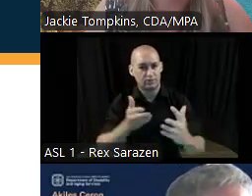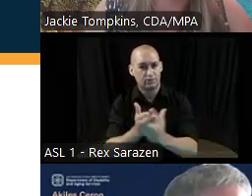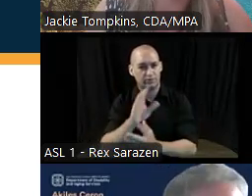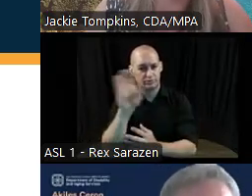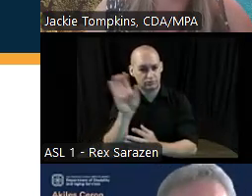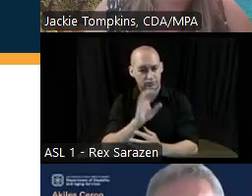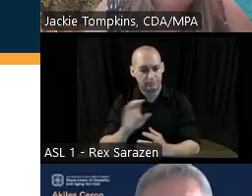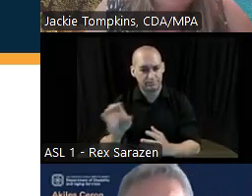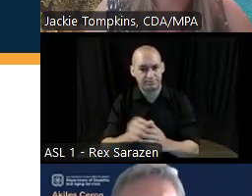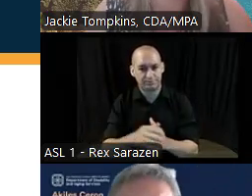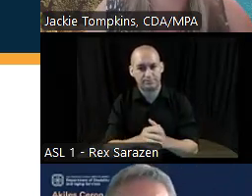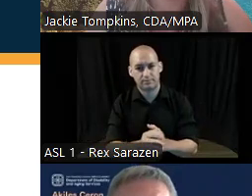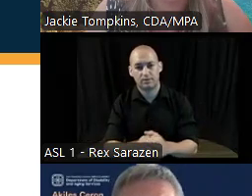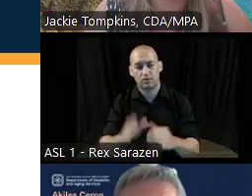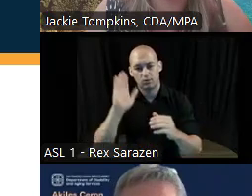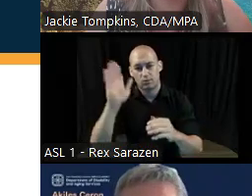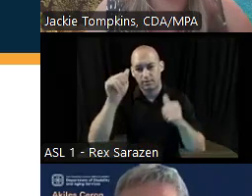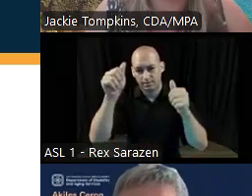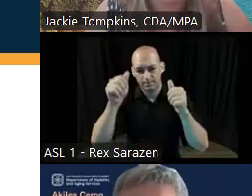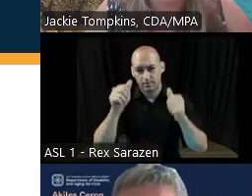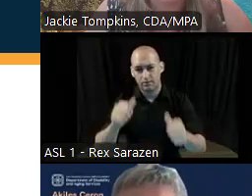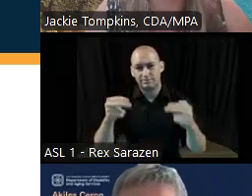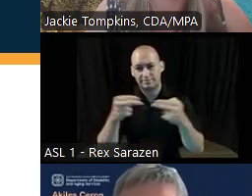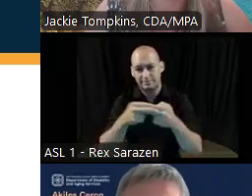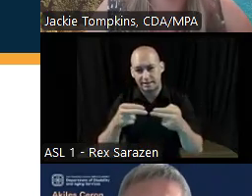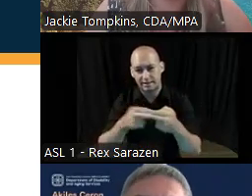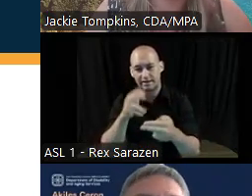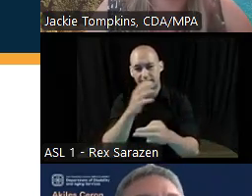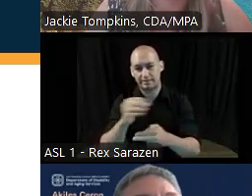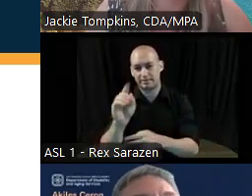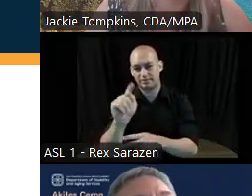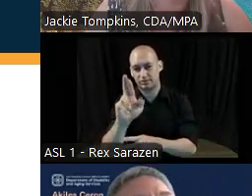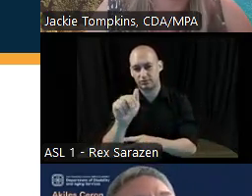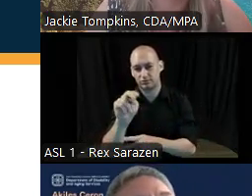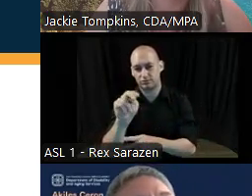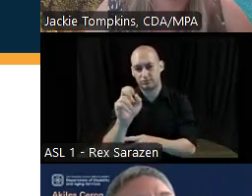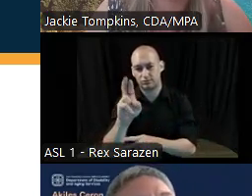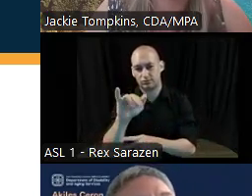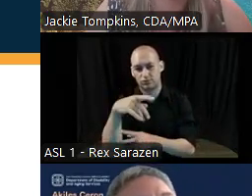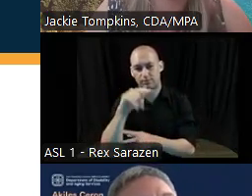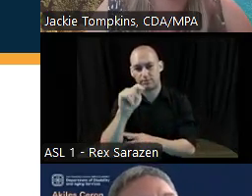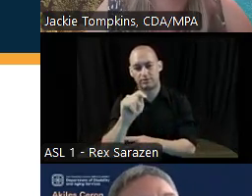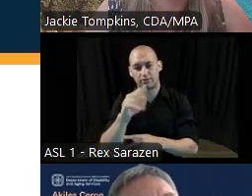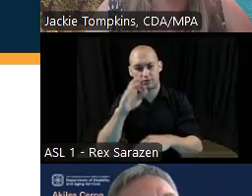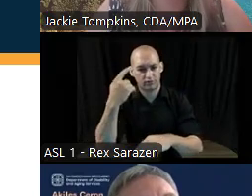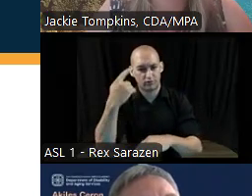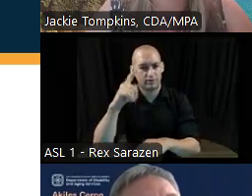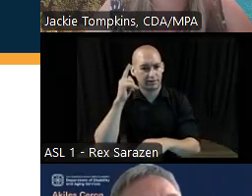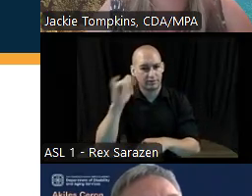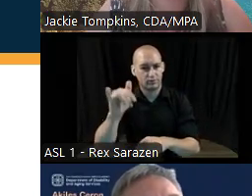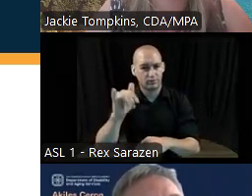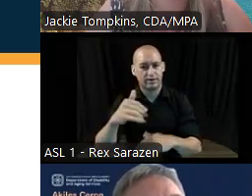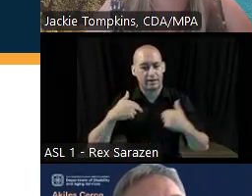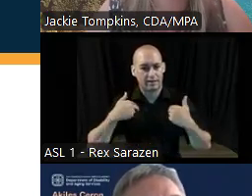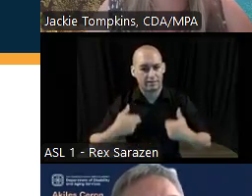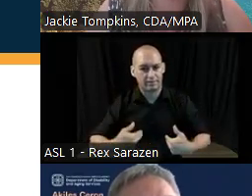will post the meeting slides, the transcript, and recording of today's session on the California Health and Human